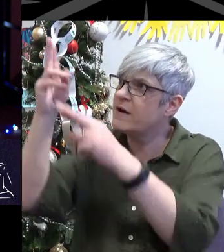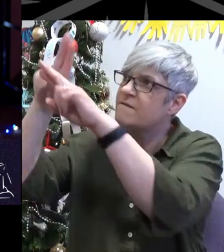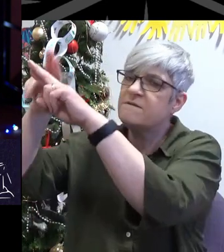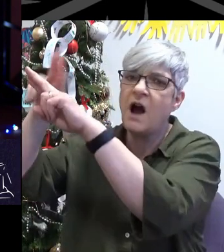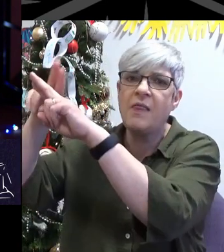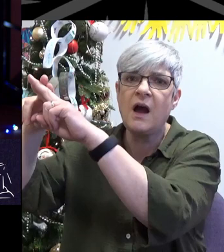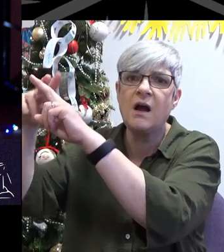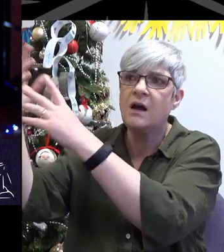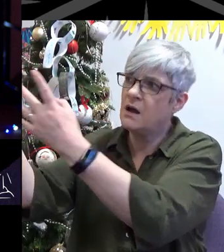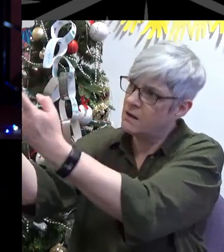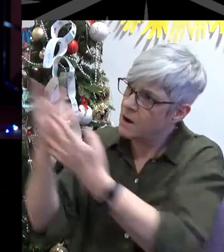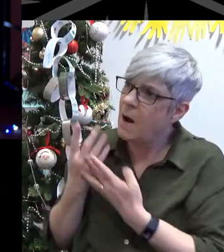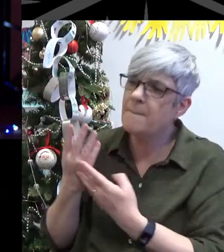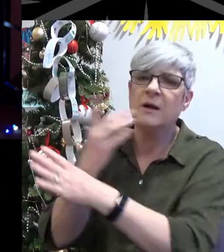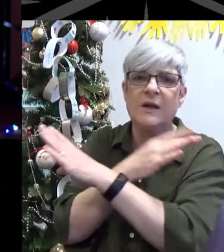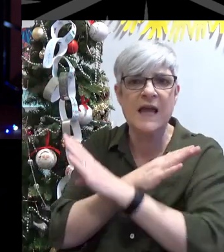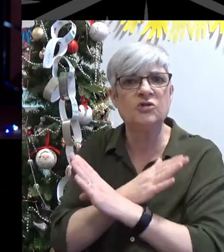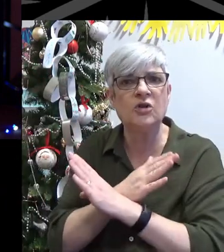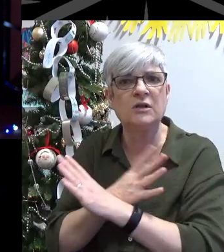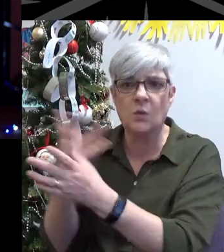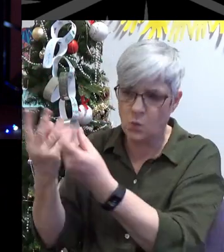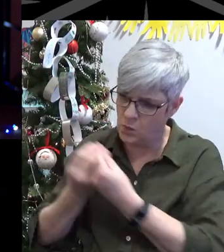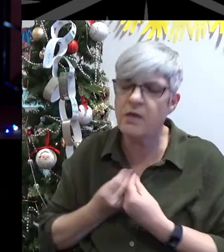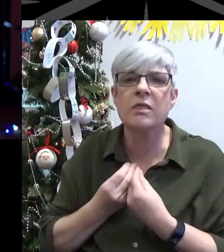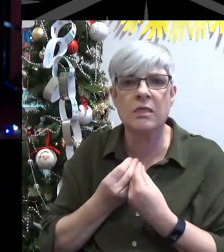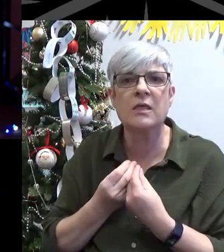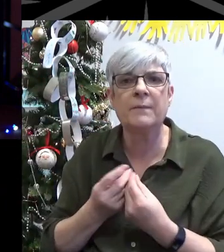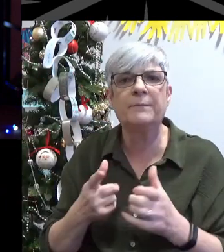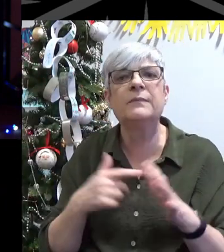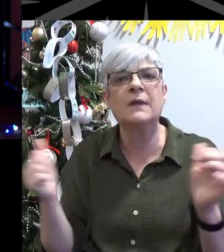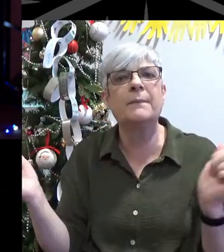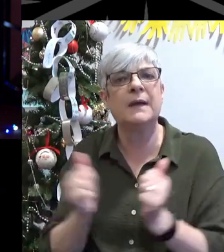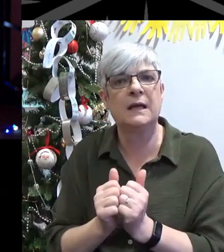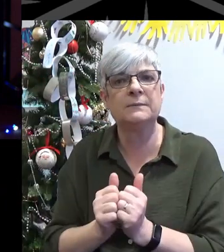angels." Amen.